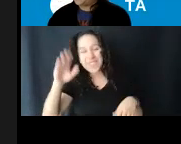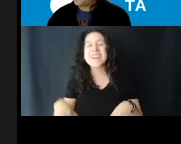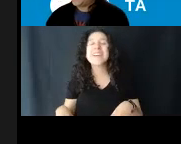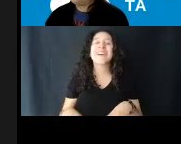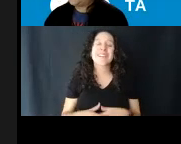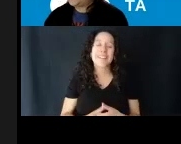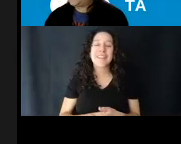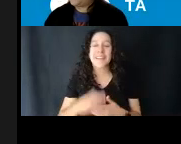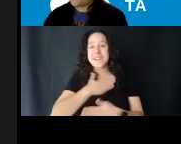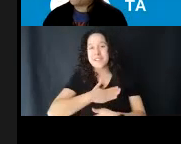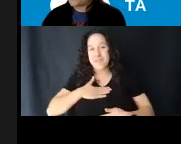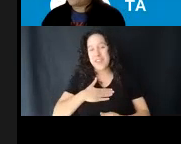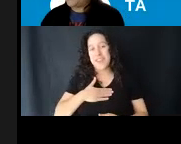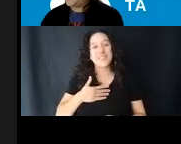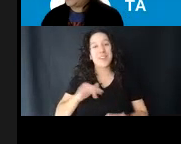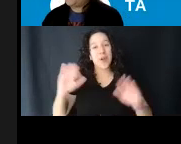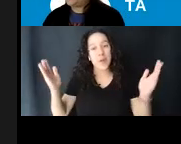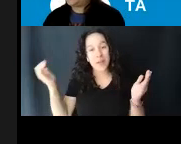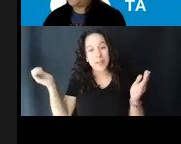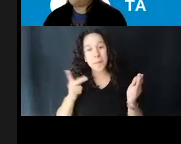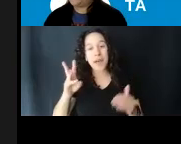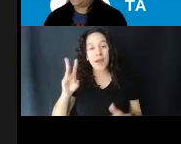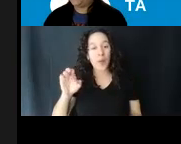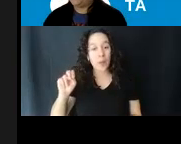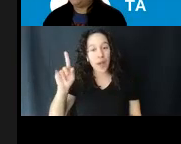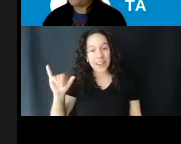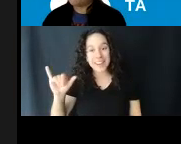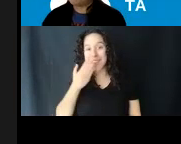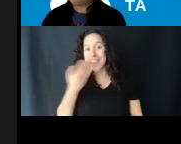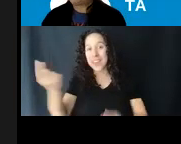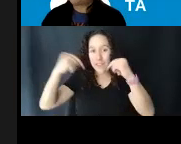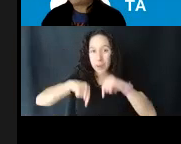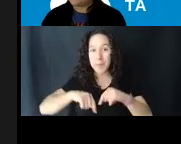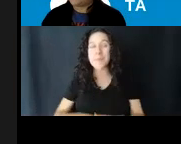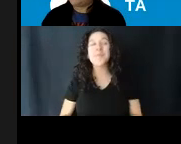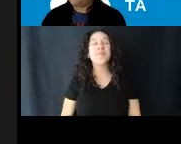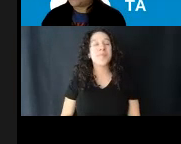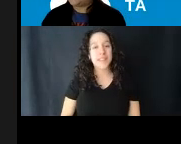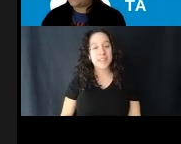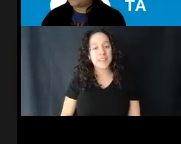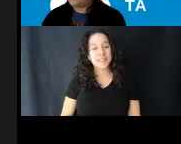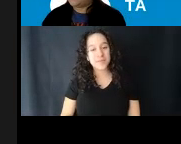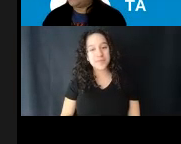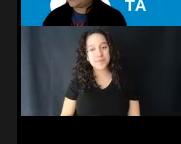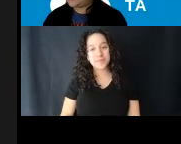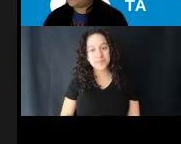it. And Wendy too. Welcome back, Wendy. Appreciate you being here. And